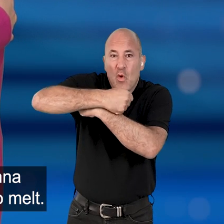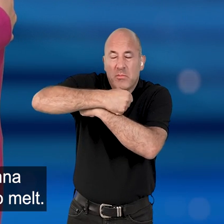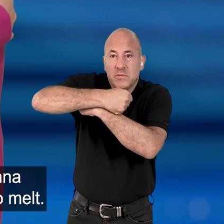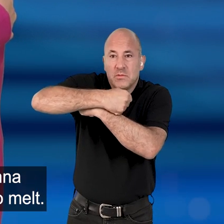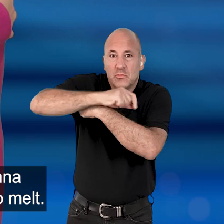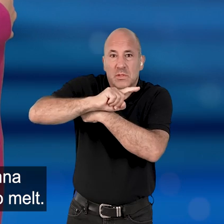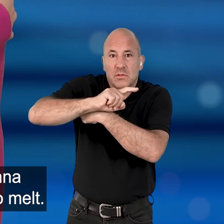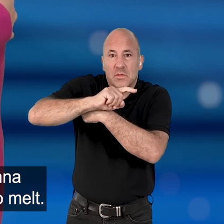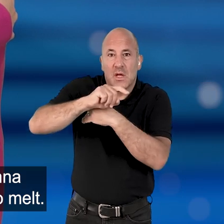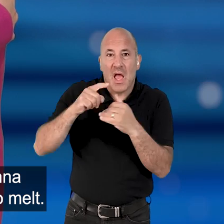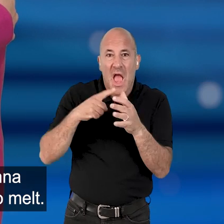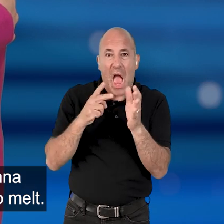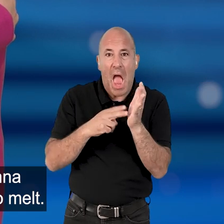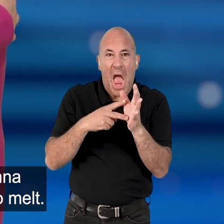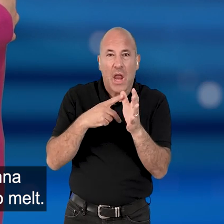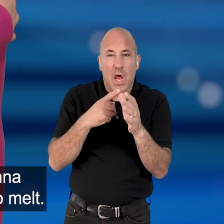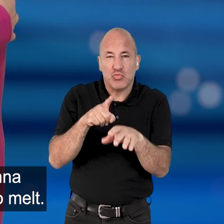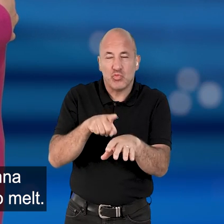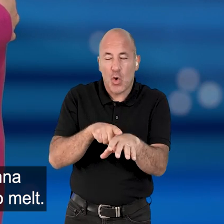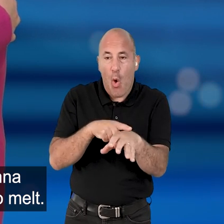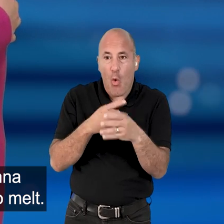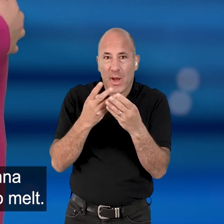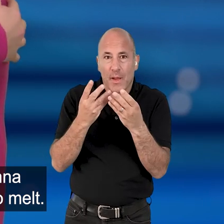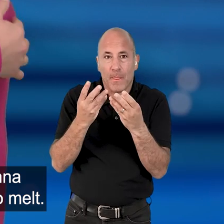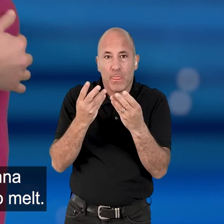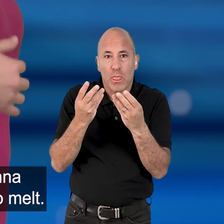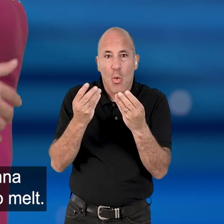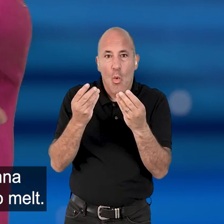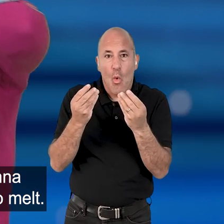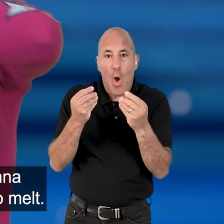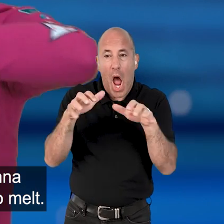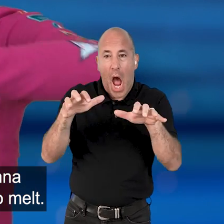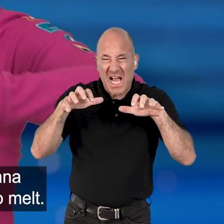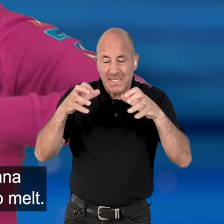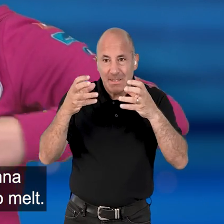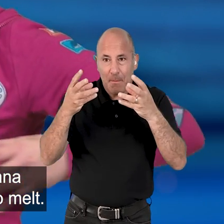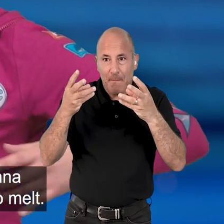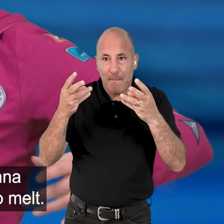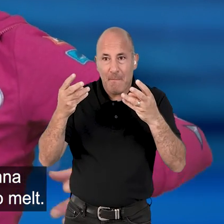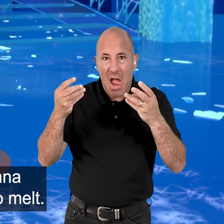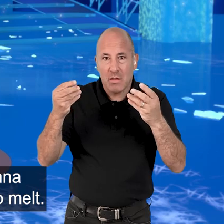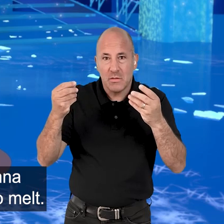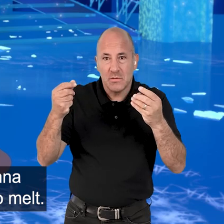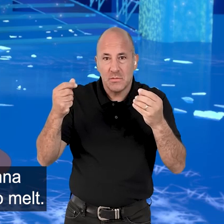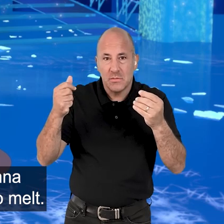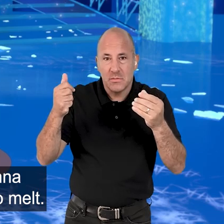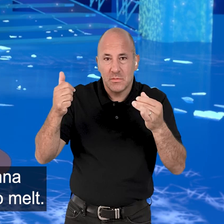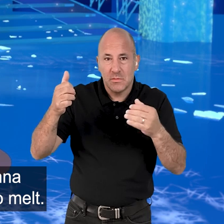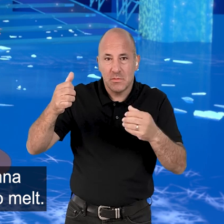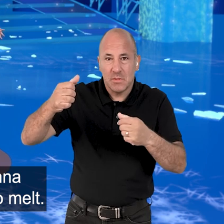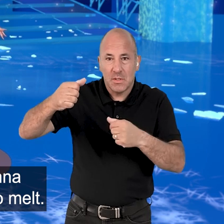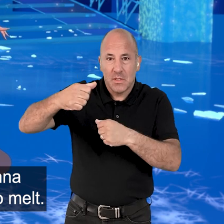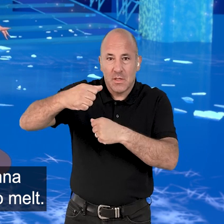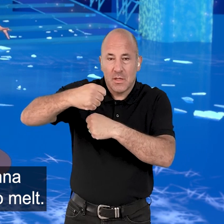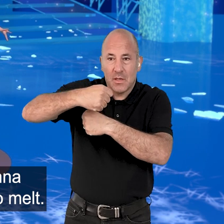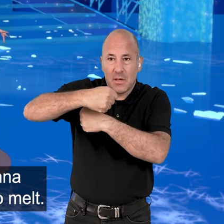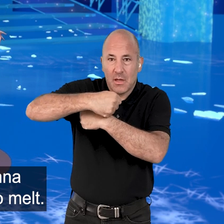this, slowly, Anna begins to thaw. The